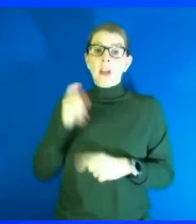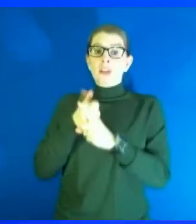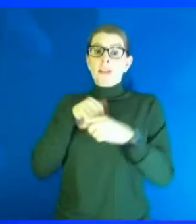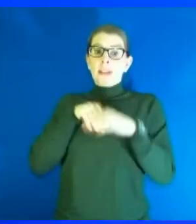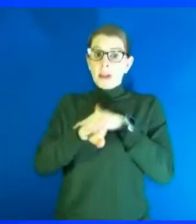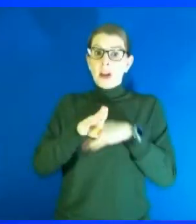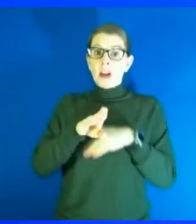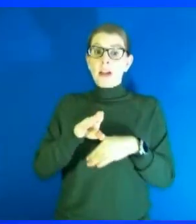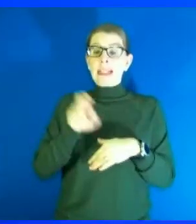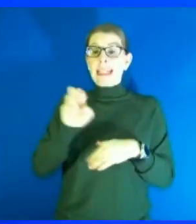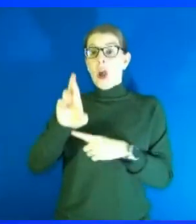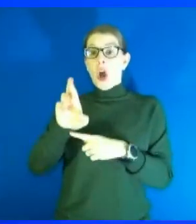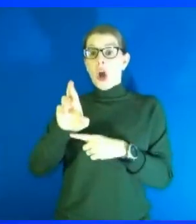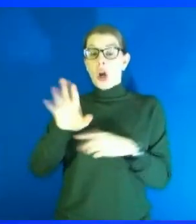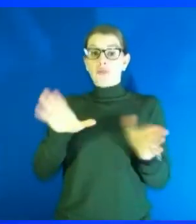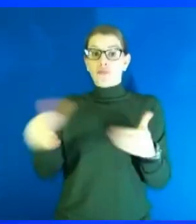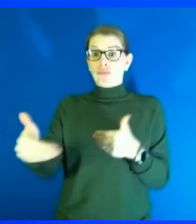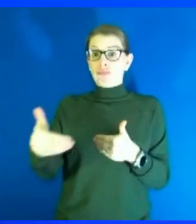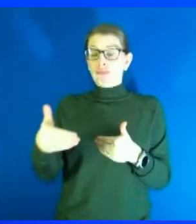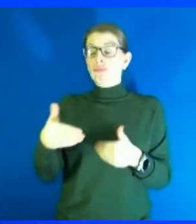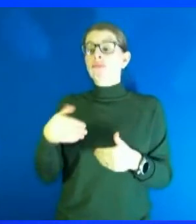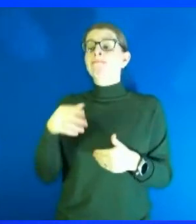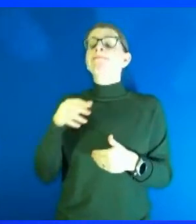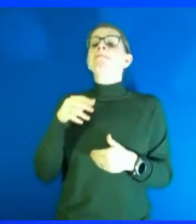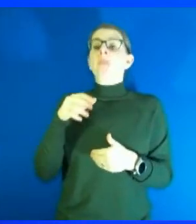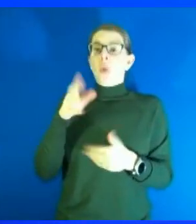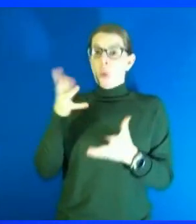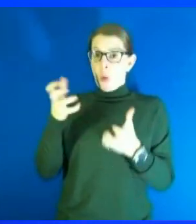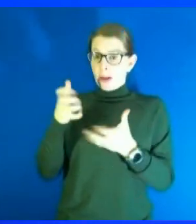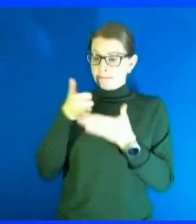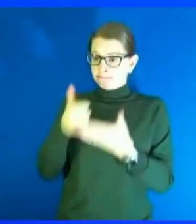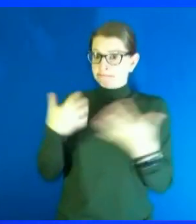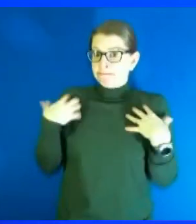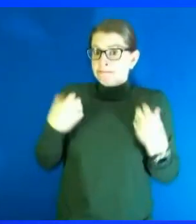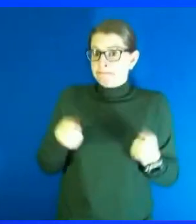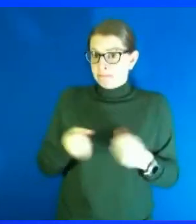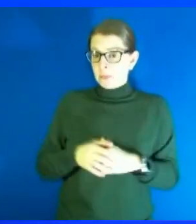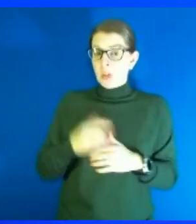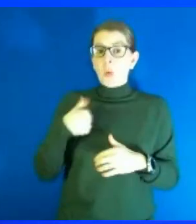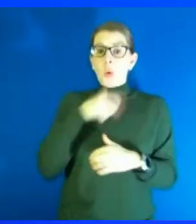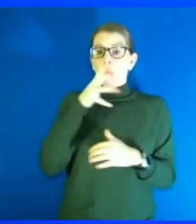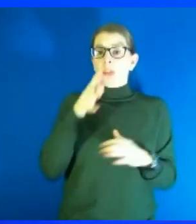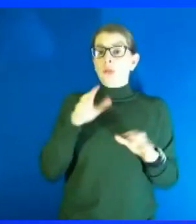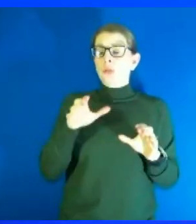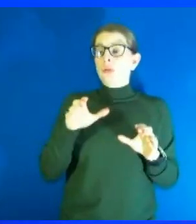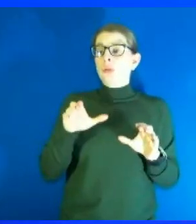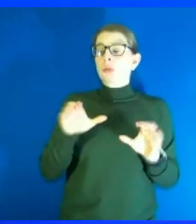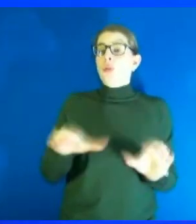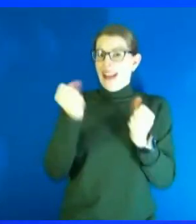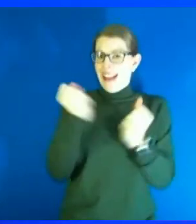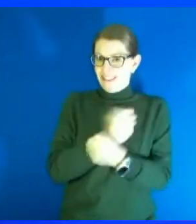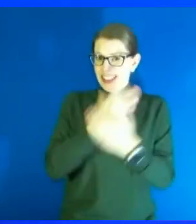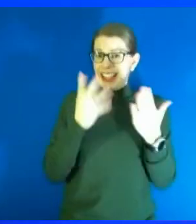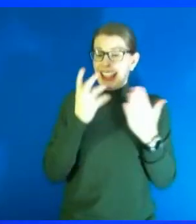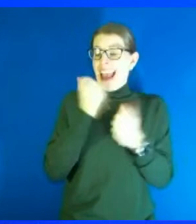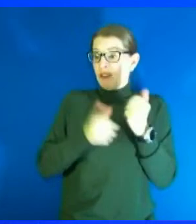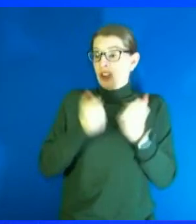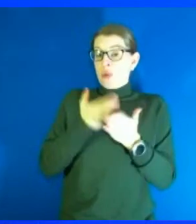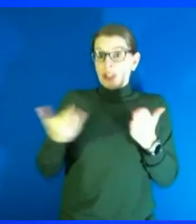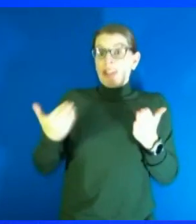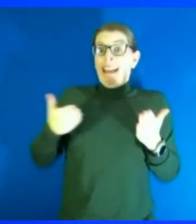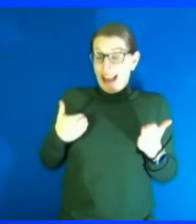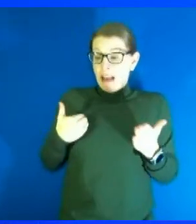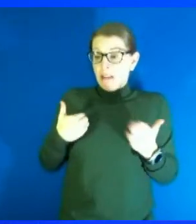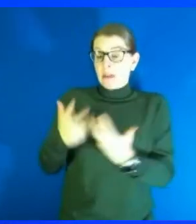emergency room, that we have your best interest in mind, and we're going to do everything in our power. Every resource that we have, we're going